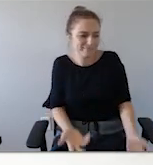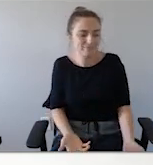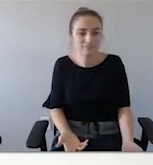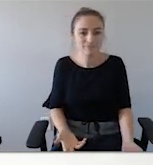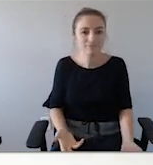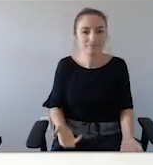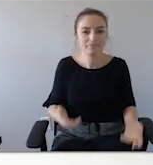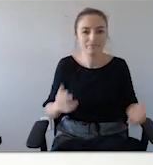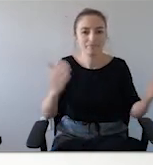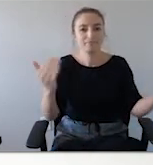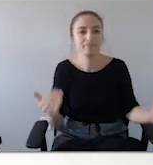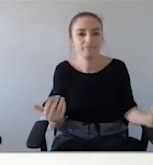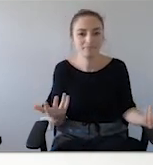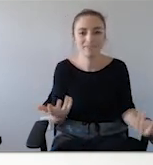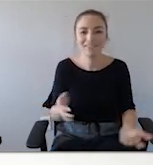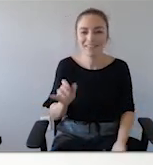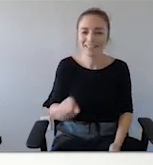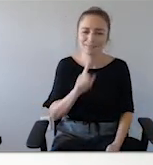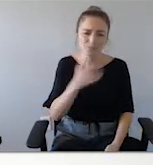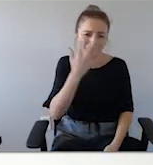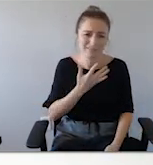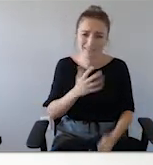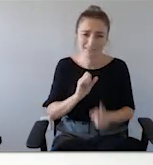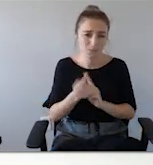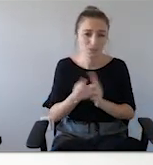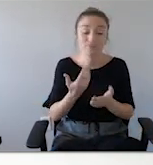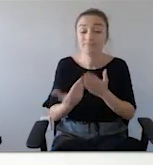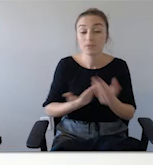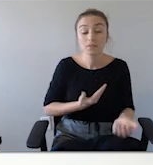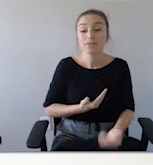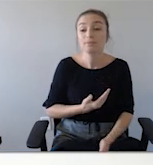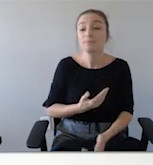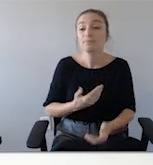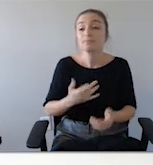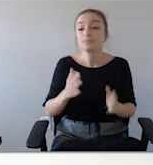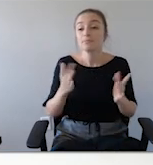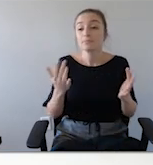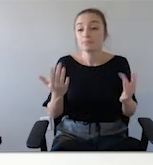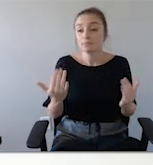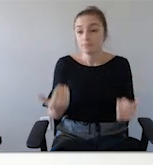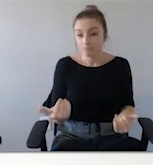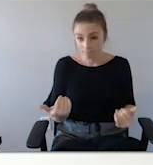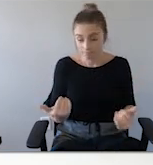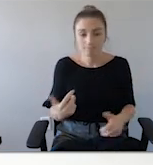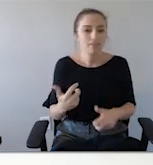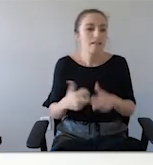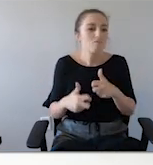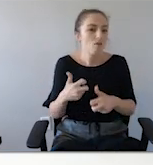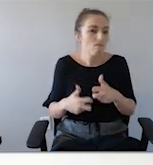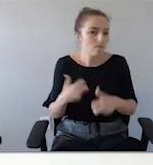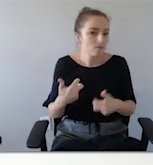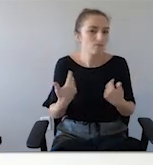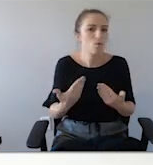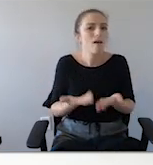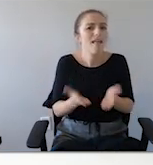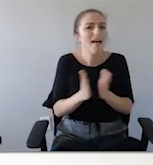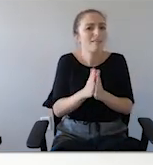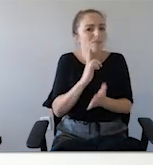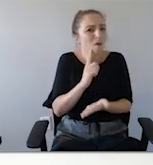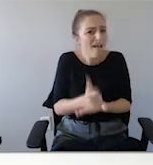deadlines, okay. And then if there's any problems, ask for help and you wanna communicate. You can have on your